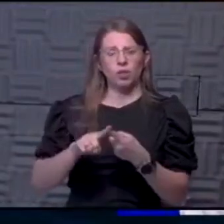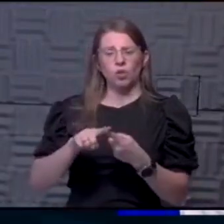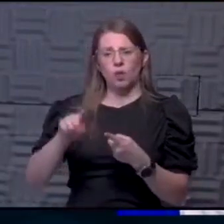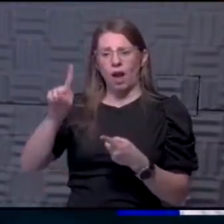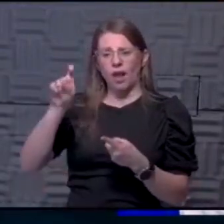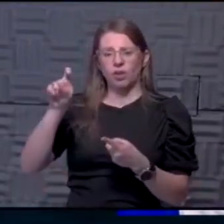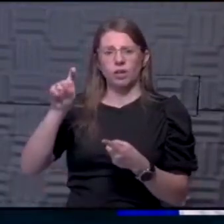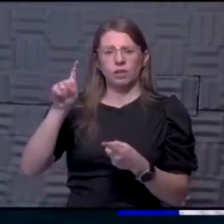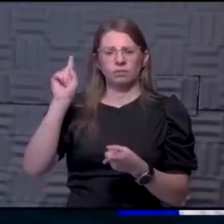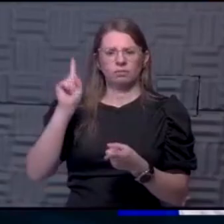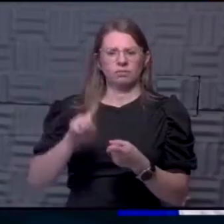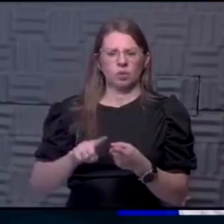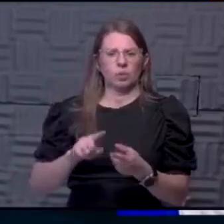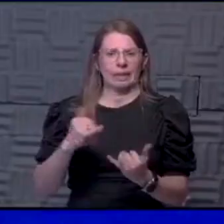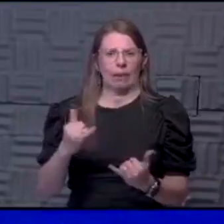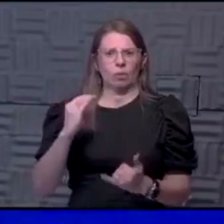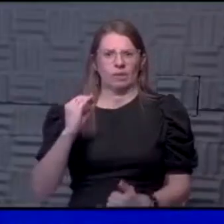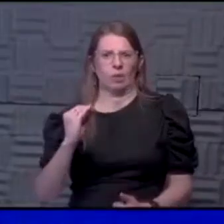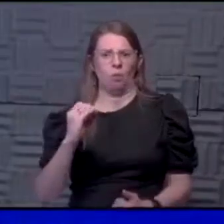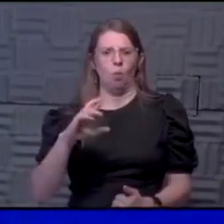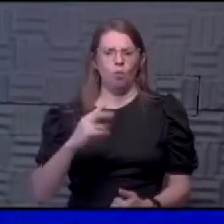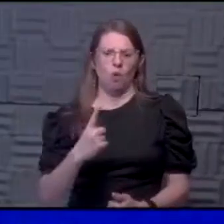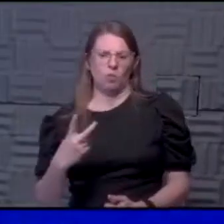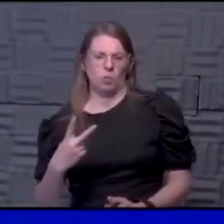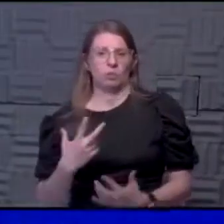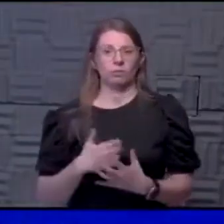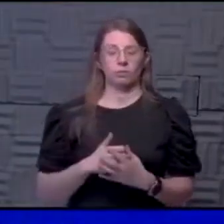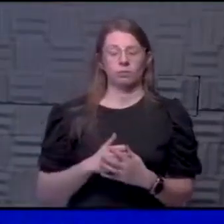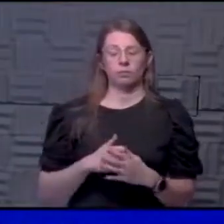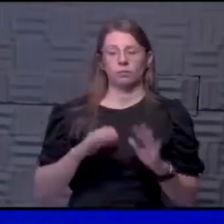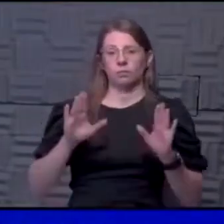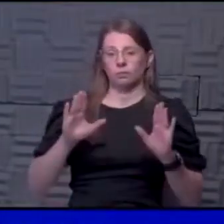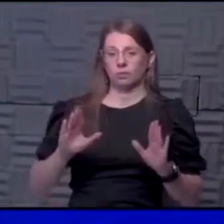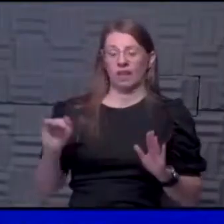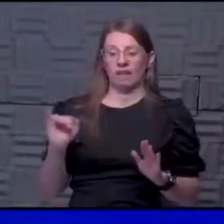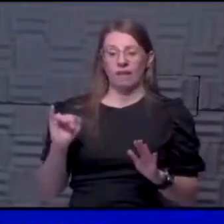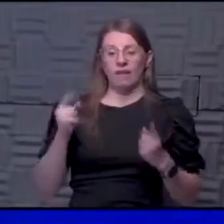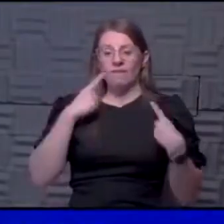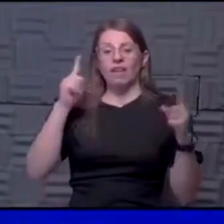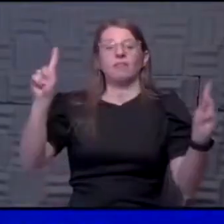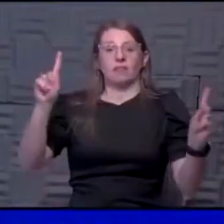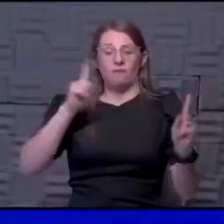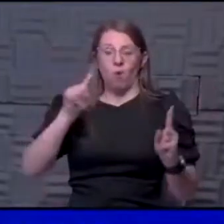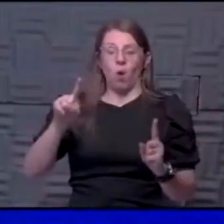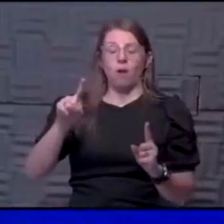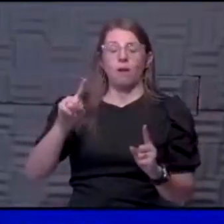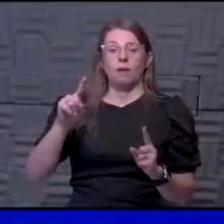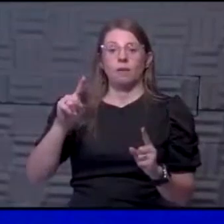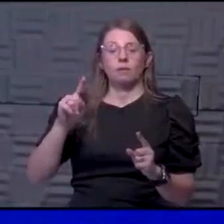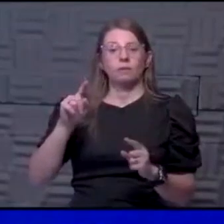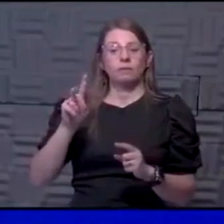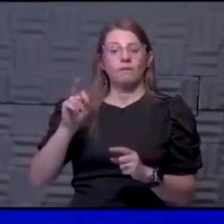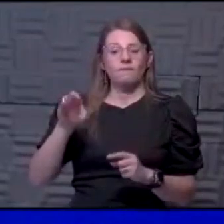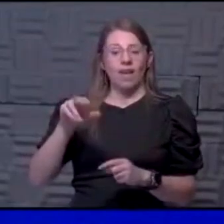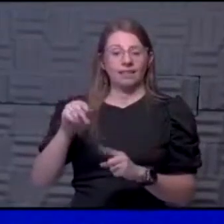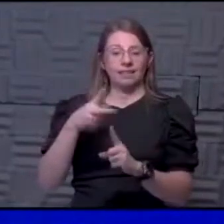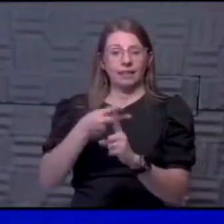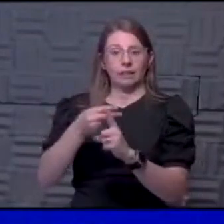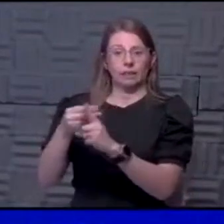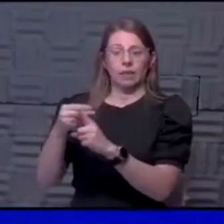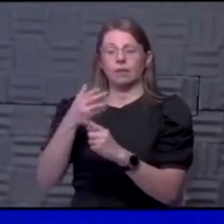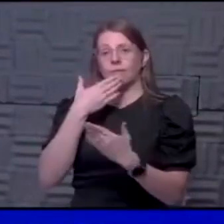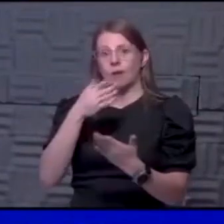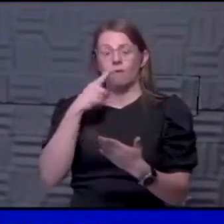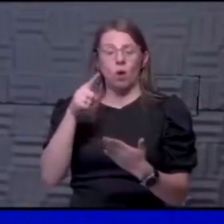to none or one or two. I mean, it's just remarkable, the effectiveness of the vaccine. And thanks to y'all for getting into all those nursing